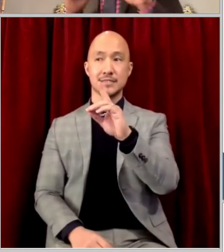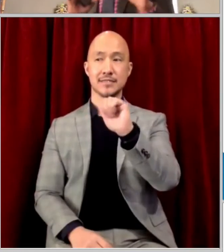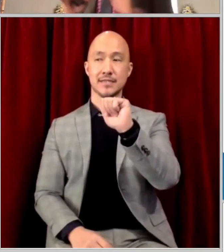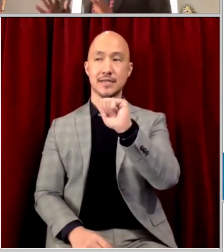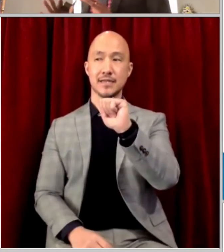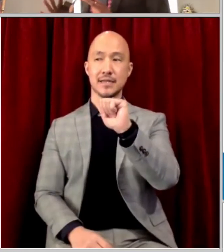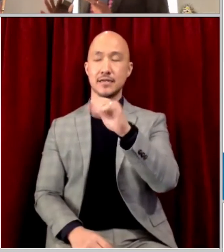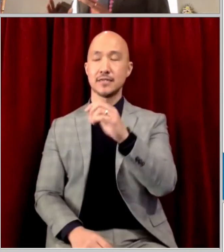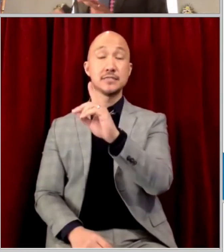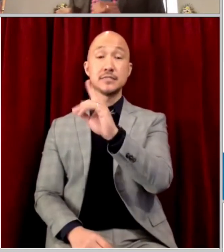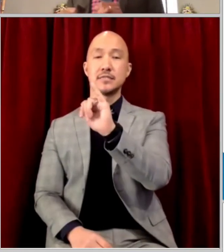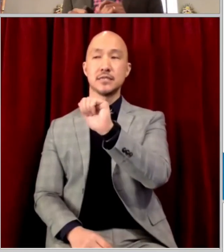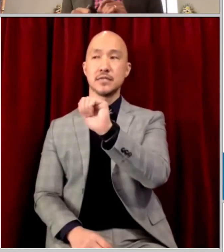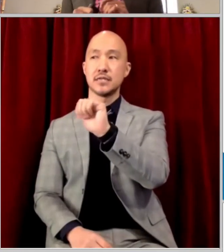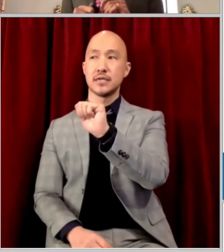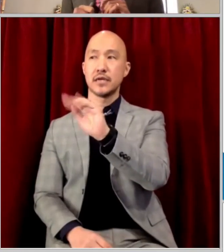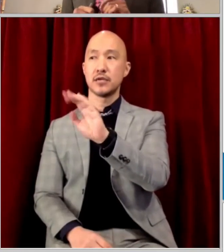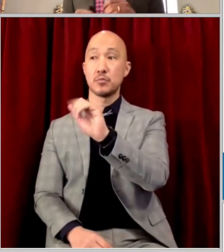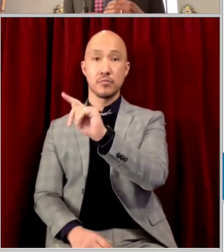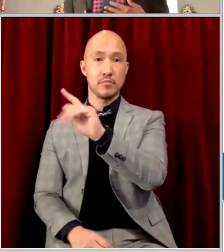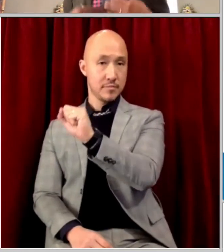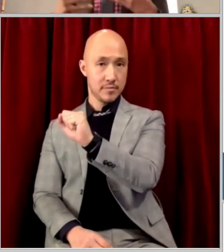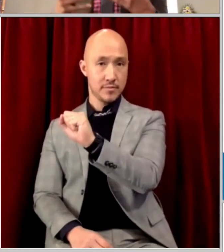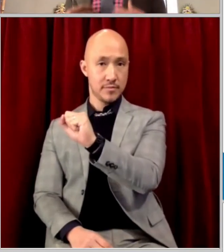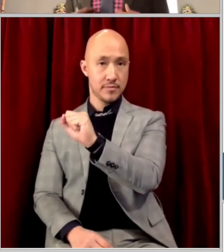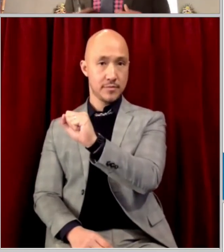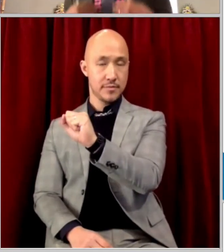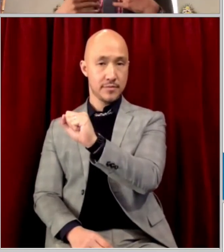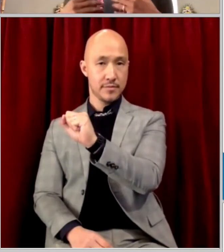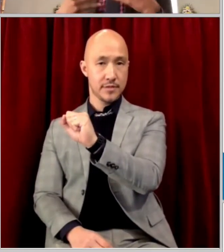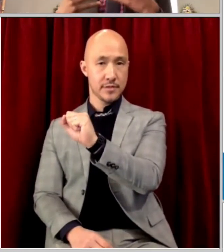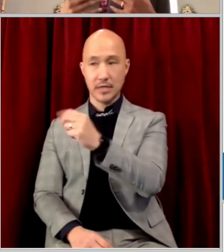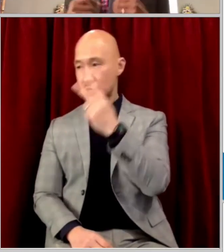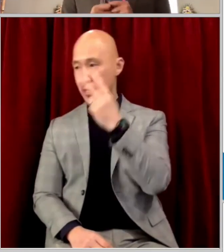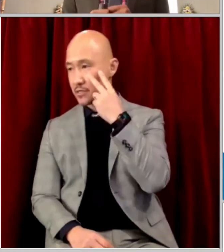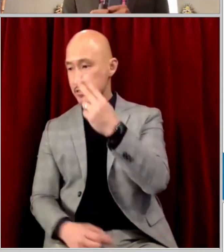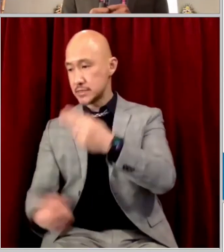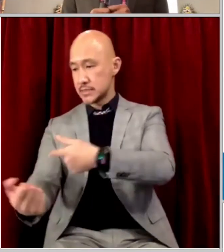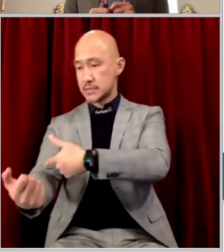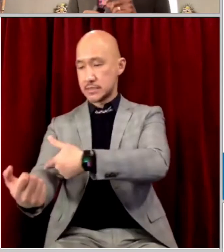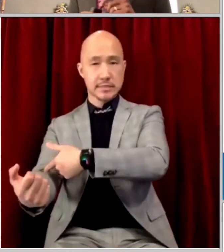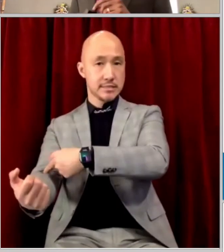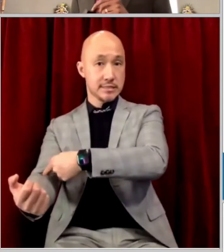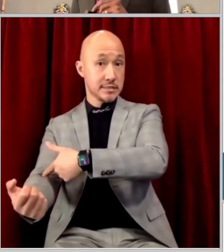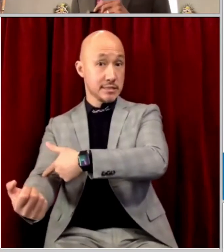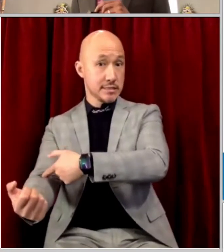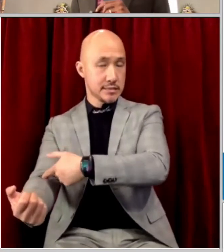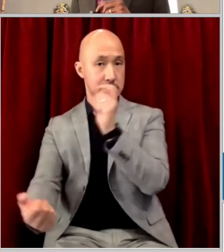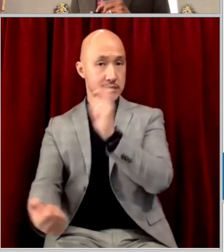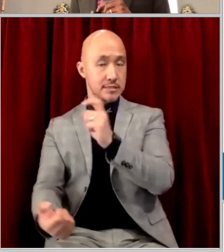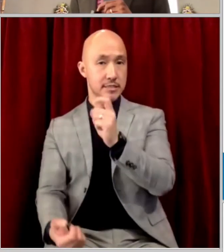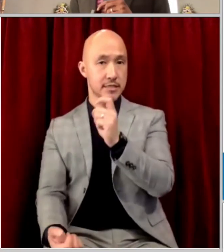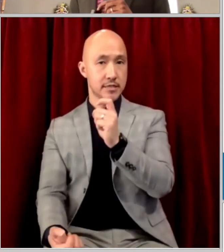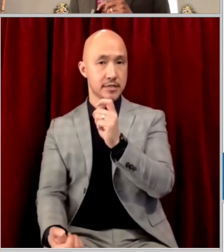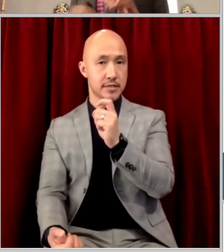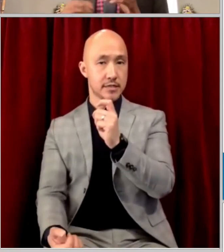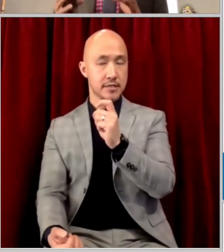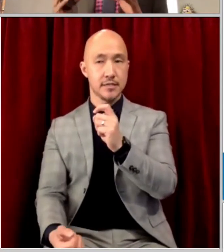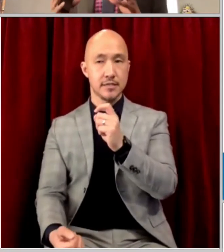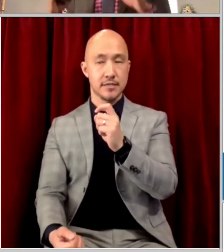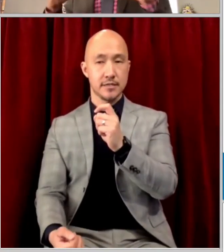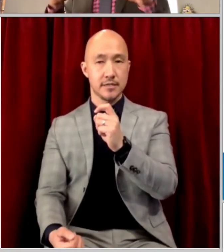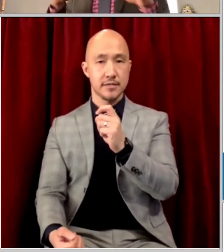oh, I'm sorry, walked out. But once again, the light was like breaking through. I'm like, I gotta go back.